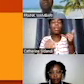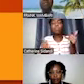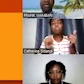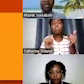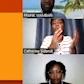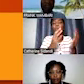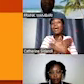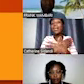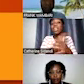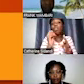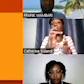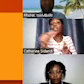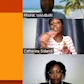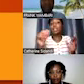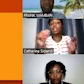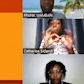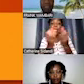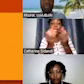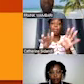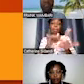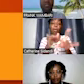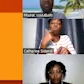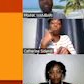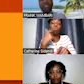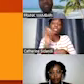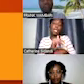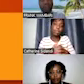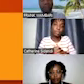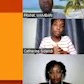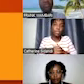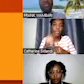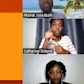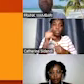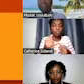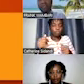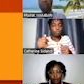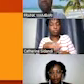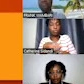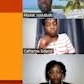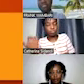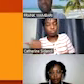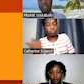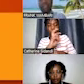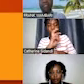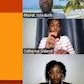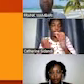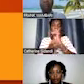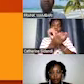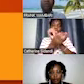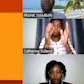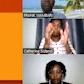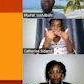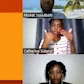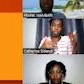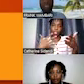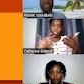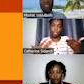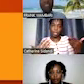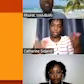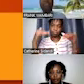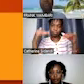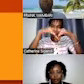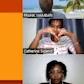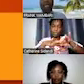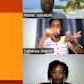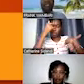has remained. You cannot refuse to seek mental health before things deteriorate, because if you do, things gonna